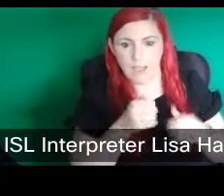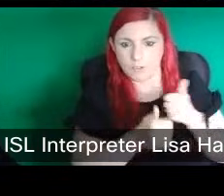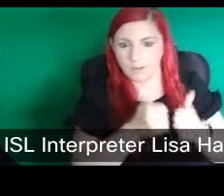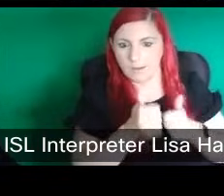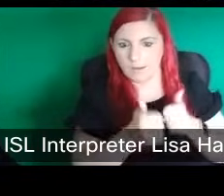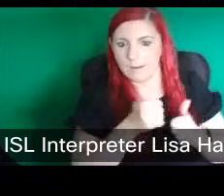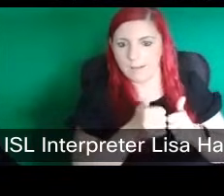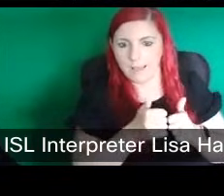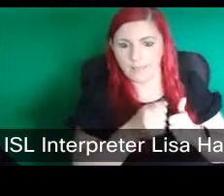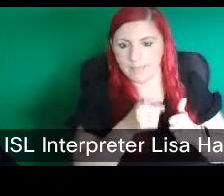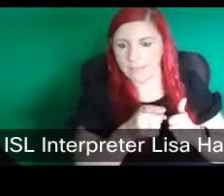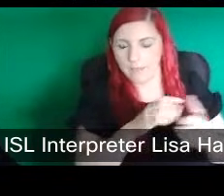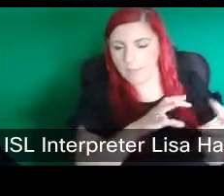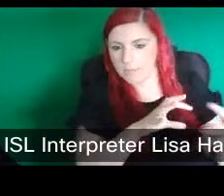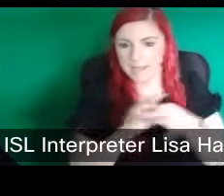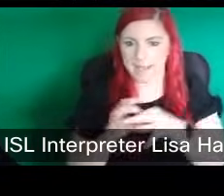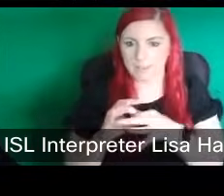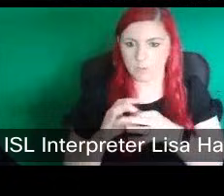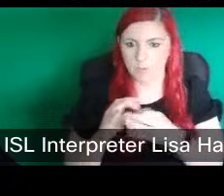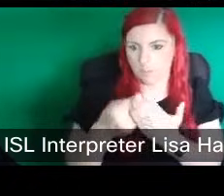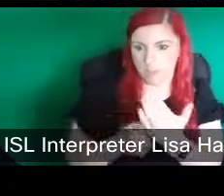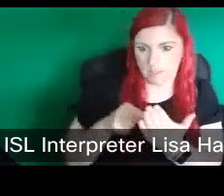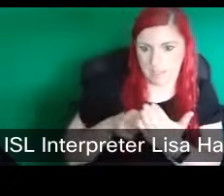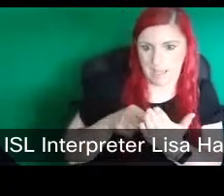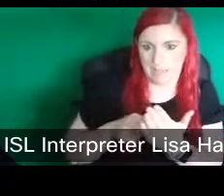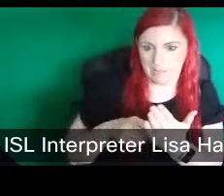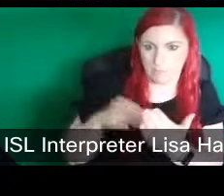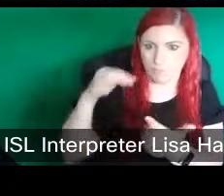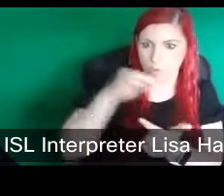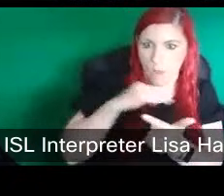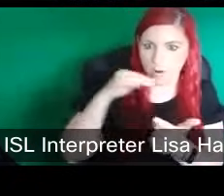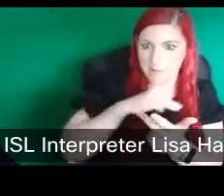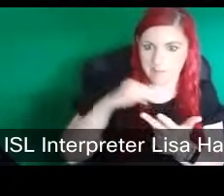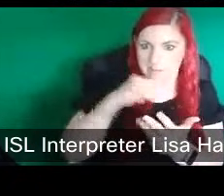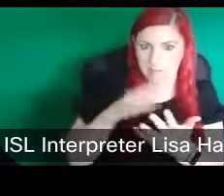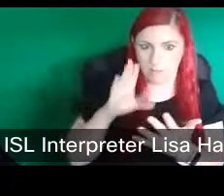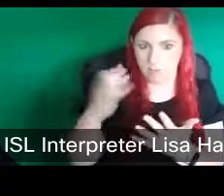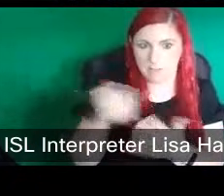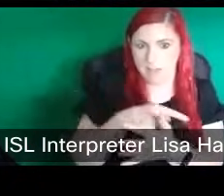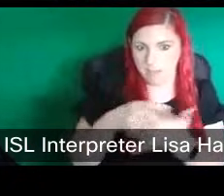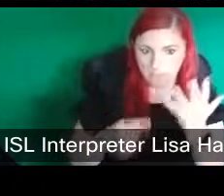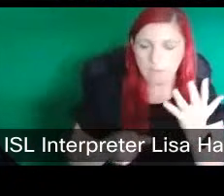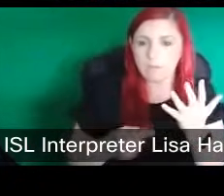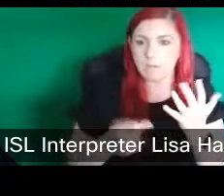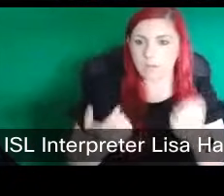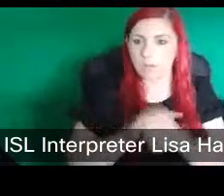in the policy, the kind of key requirements that you should be covering as part of that open disclosure.